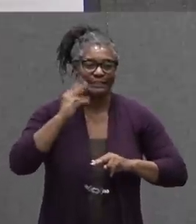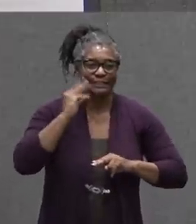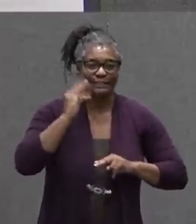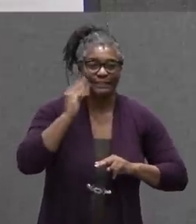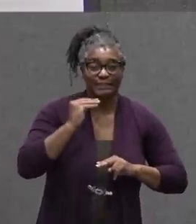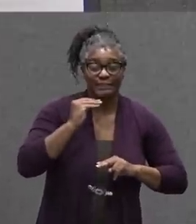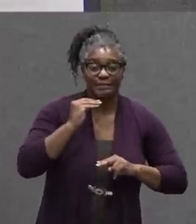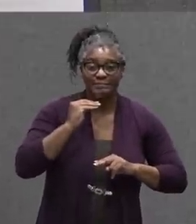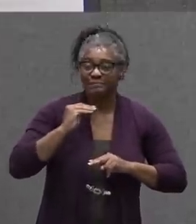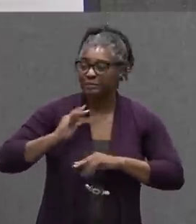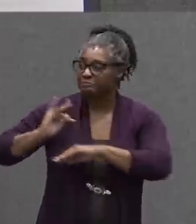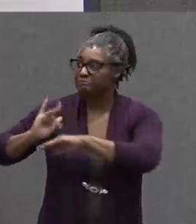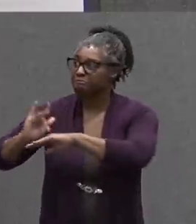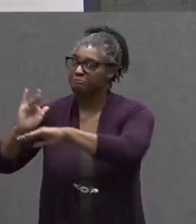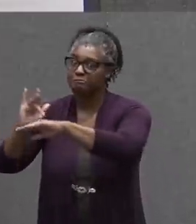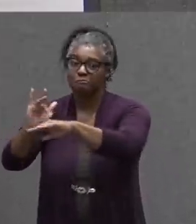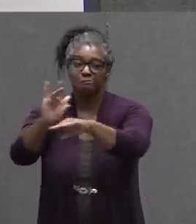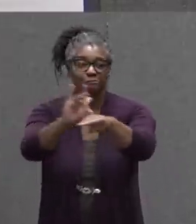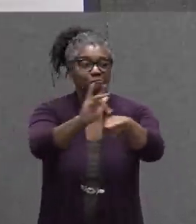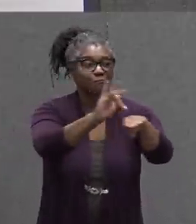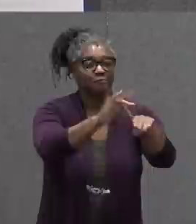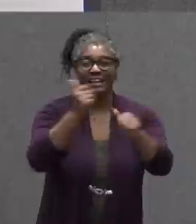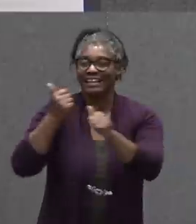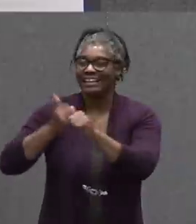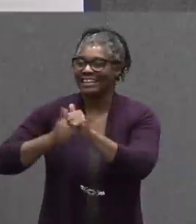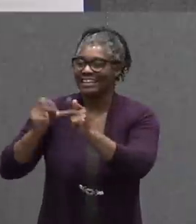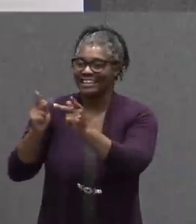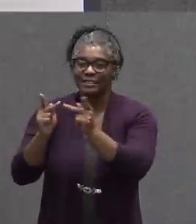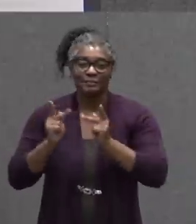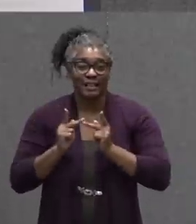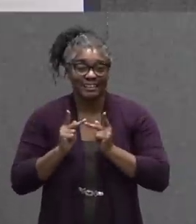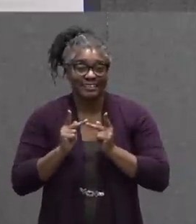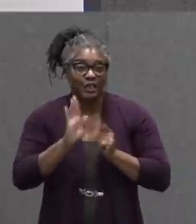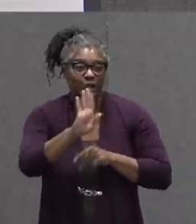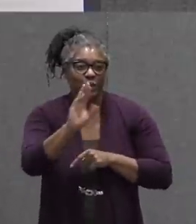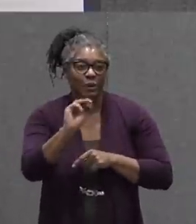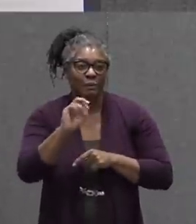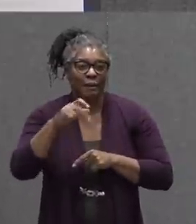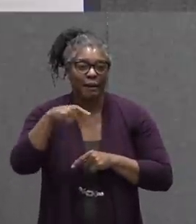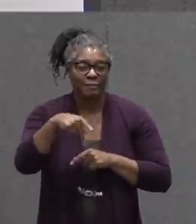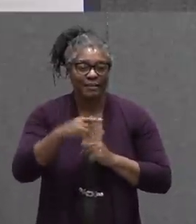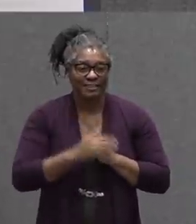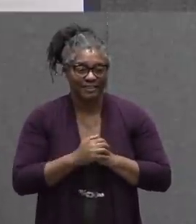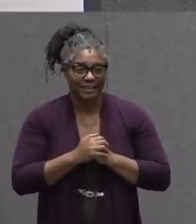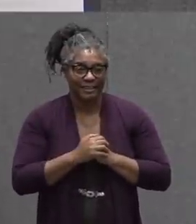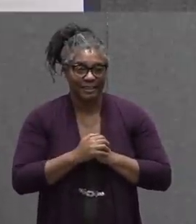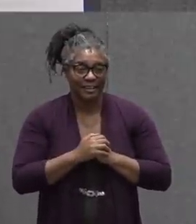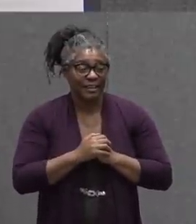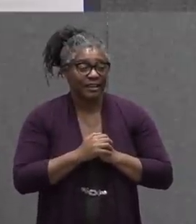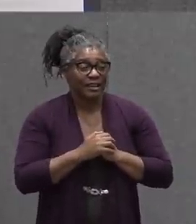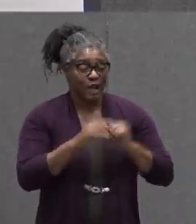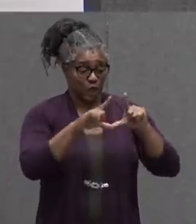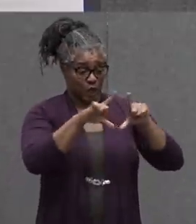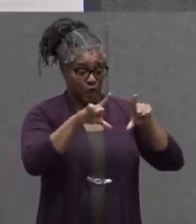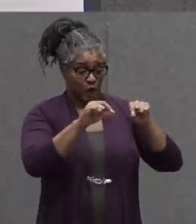These directional cards will be available on the APS website.